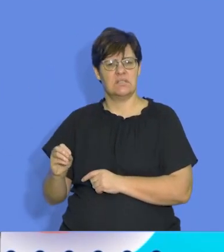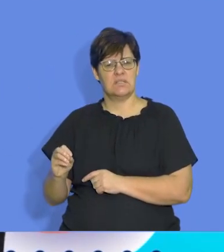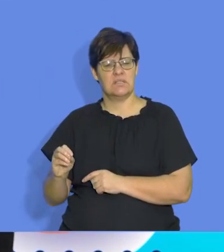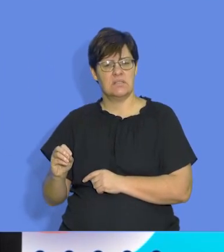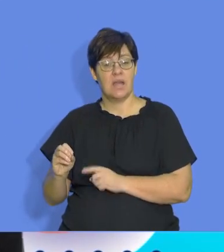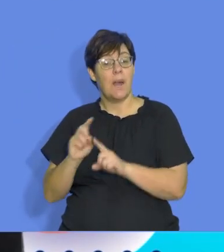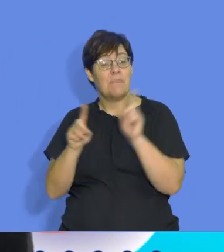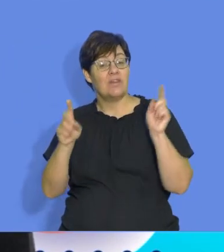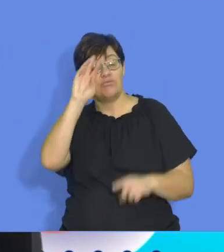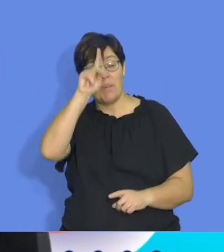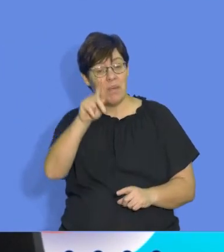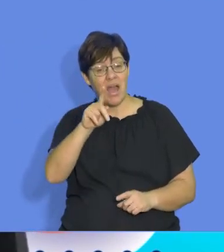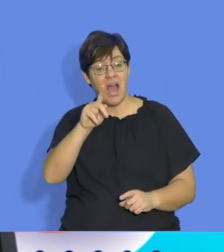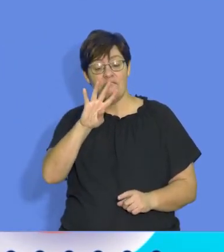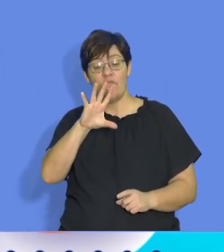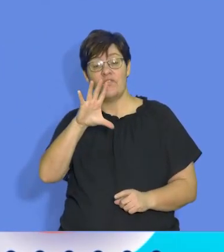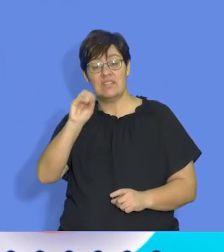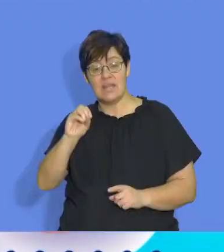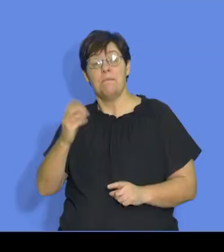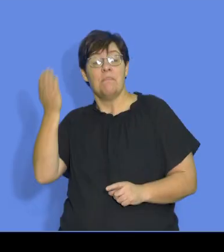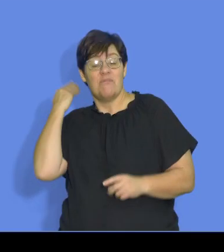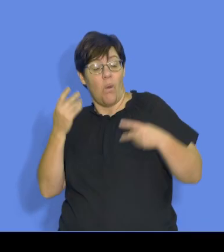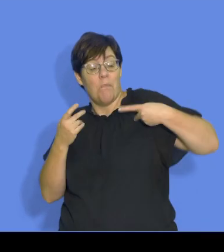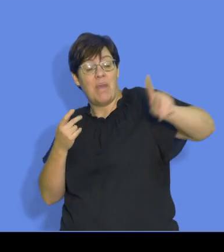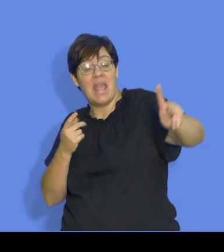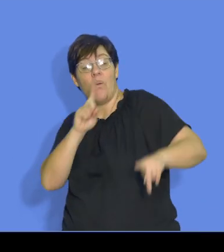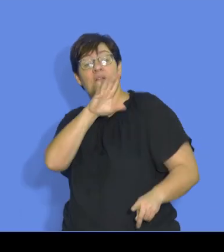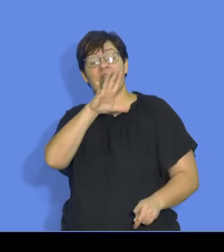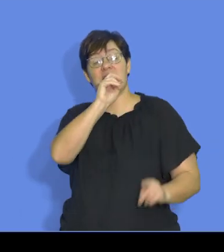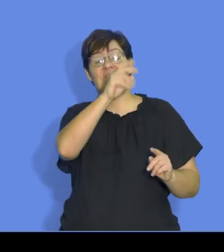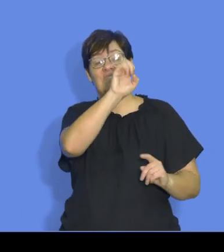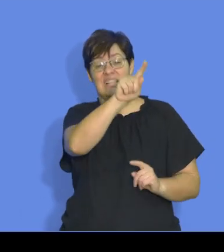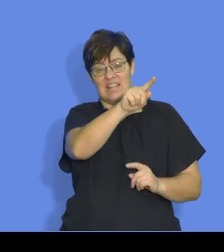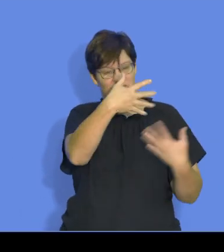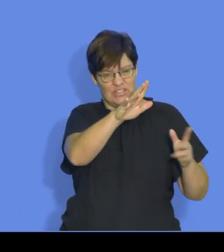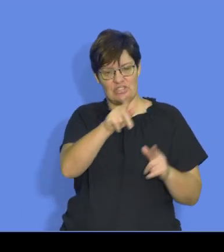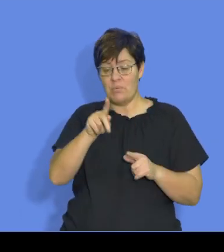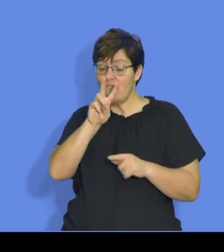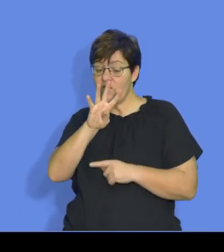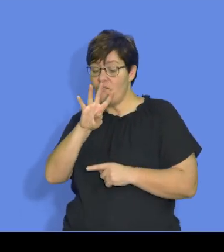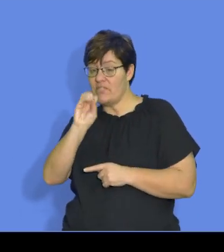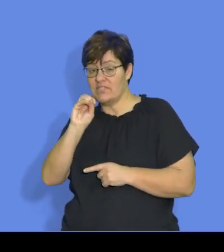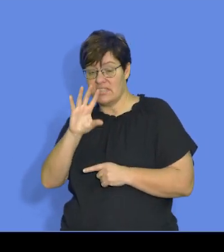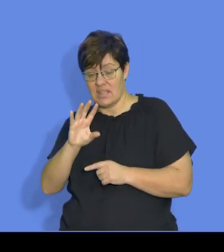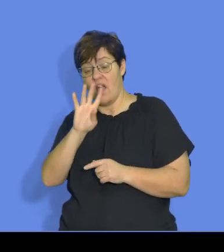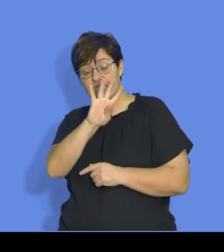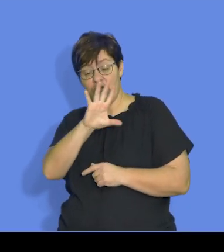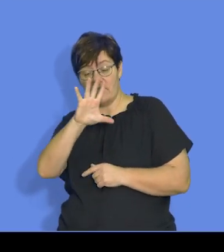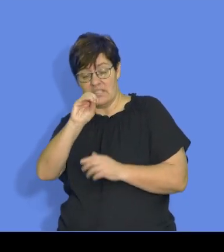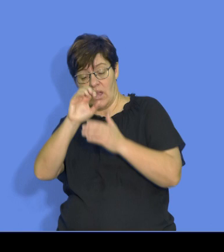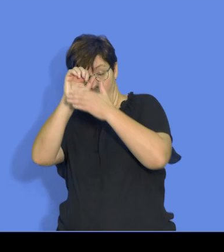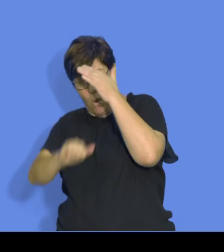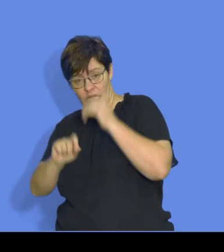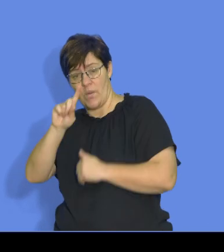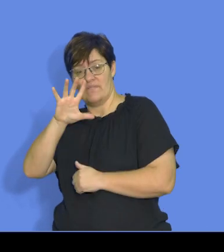have input, you have paid 150 Rand worth of VAT on that transaction. Therefore, the amount that is due